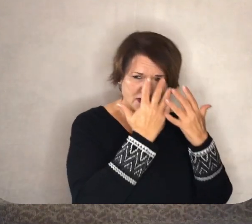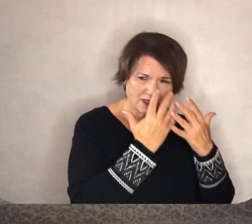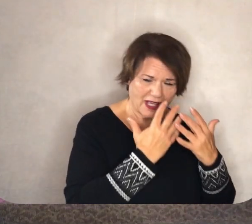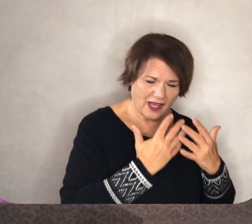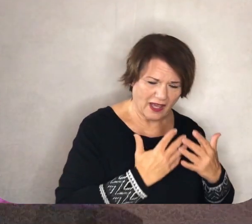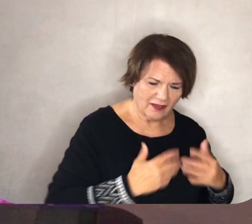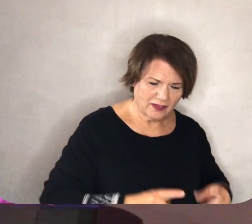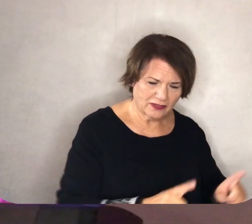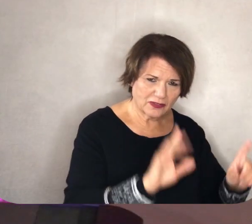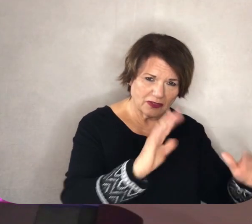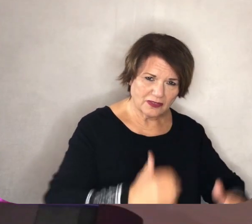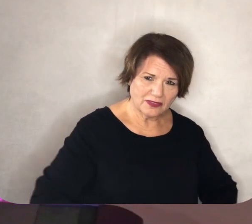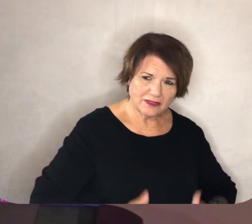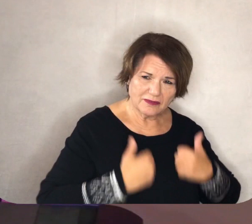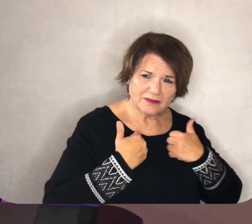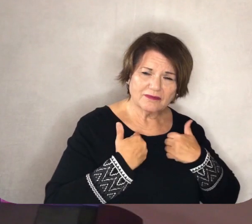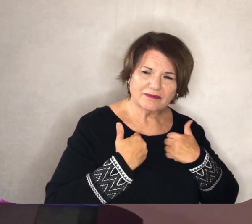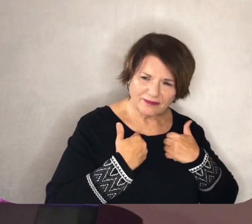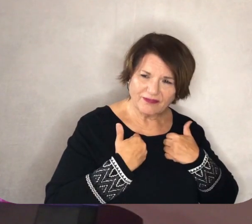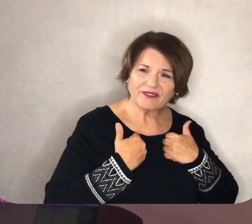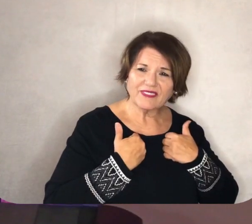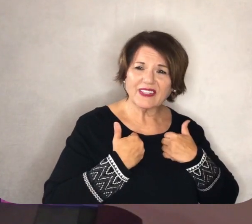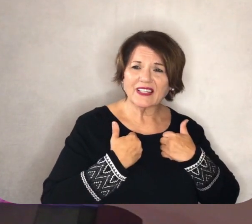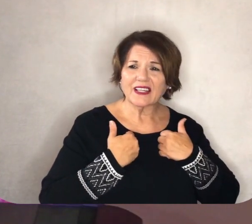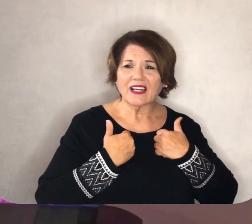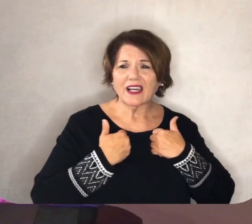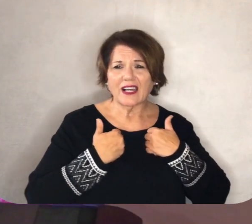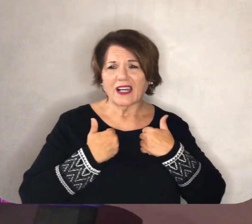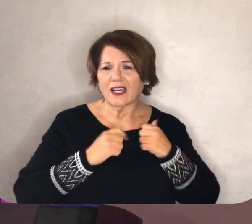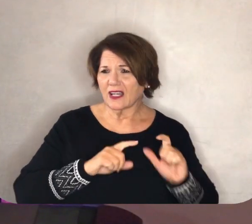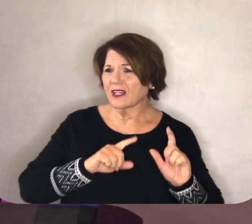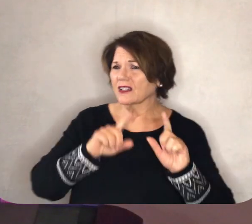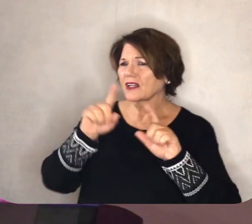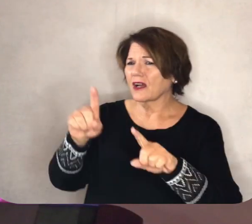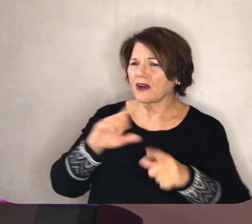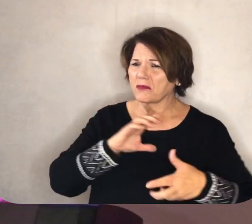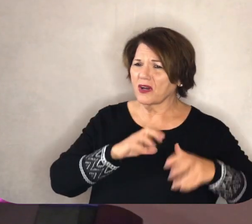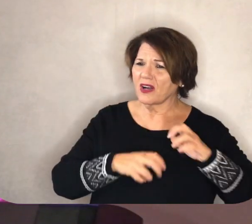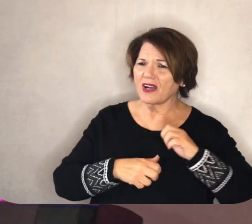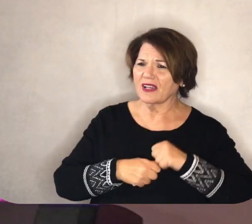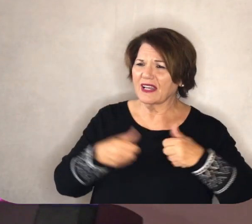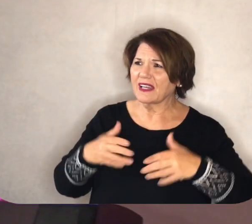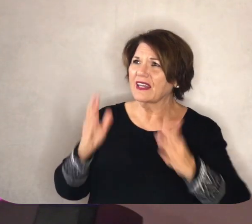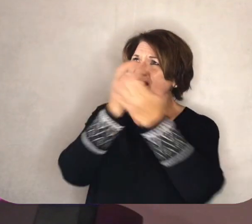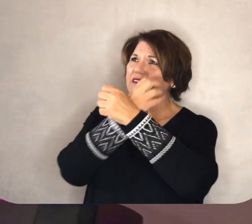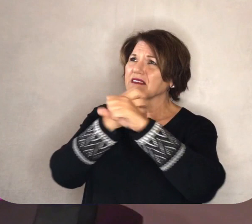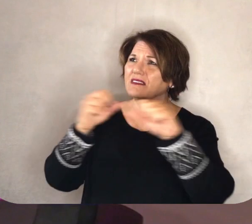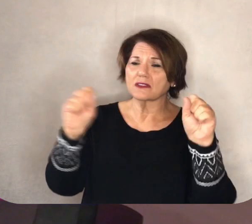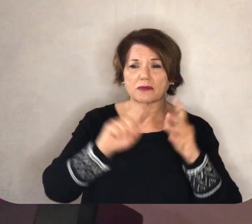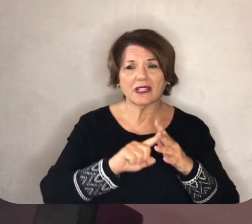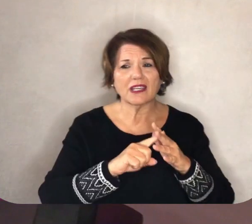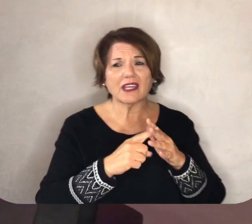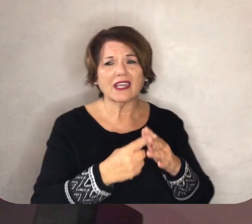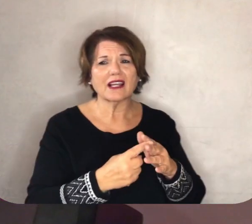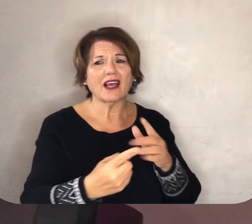from wherever you've been, I'm brokenhearted and rescued again.